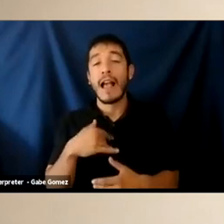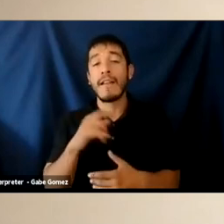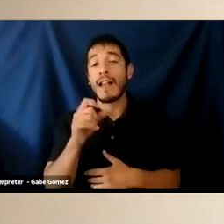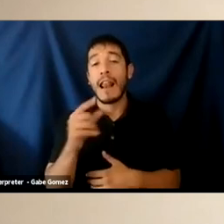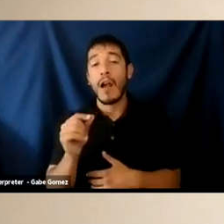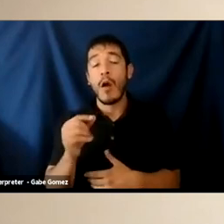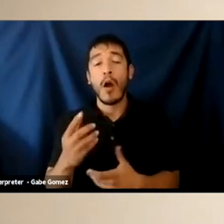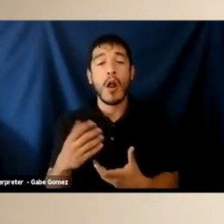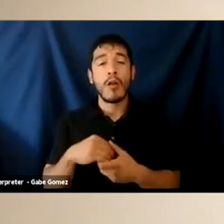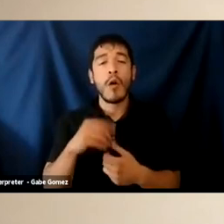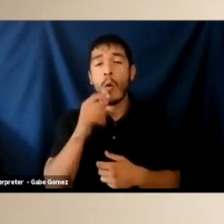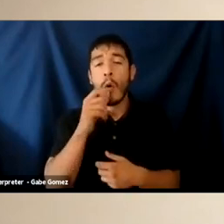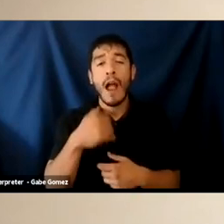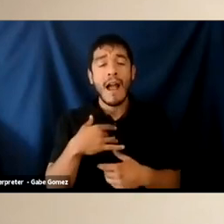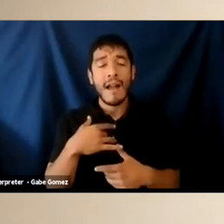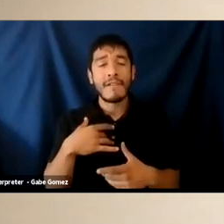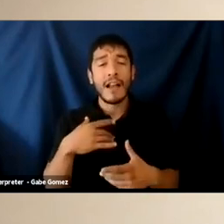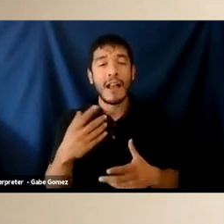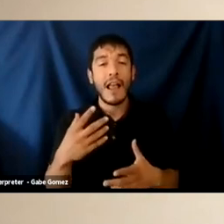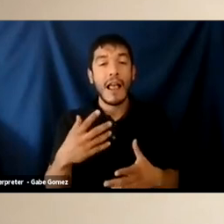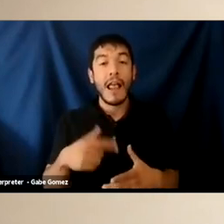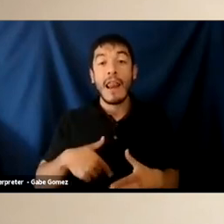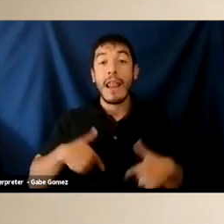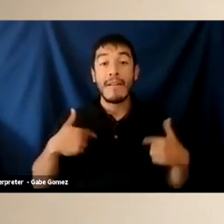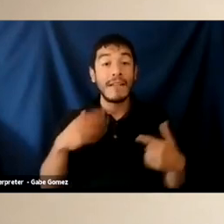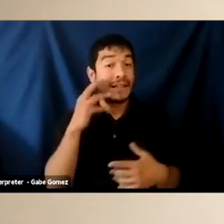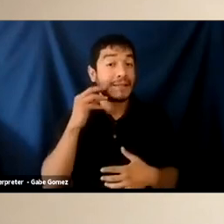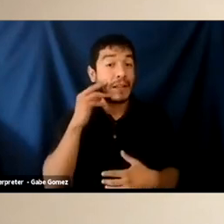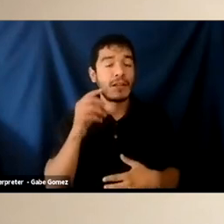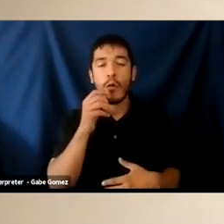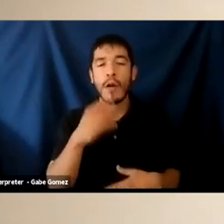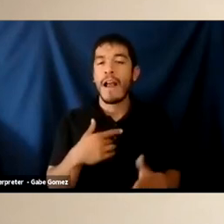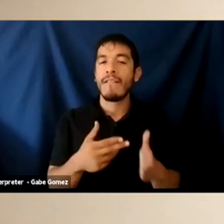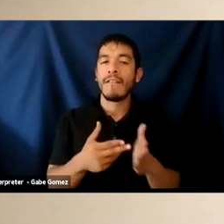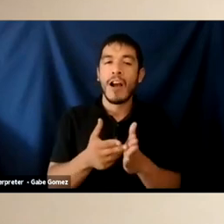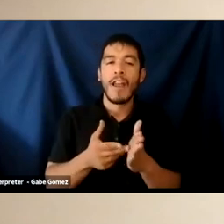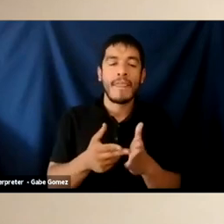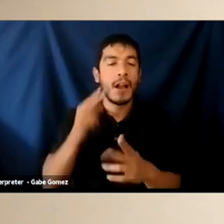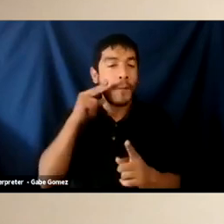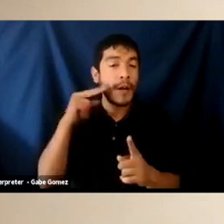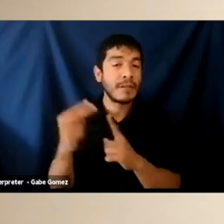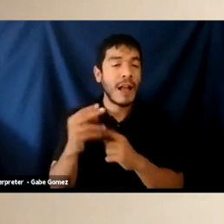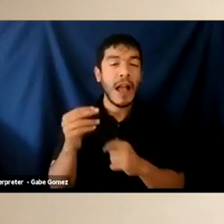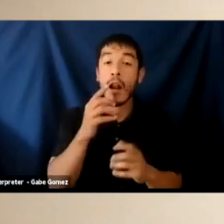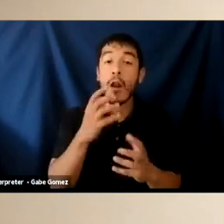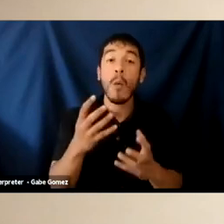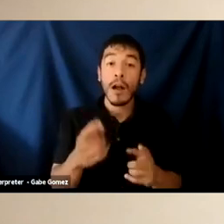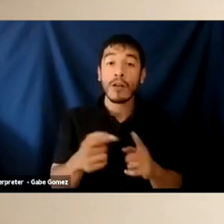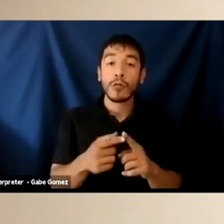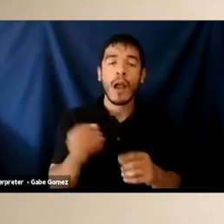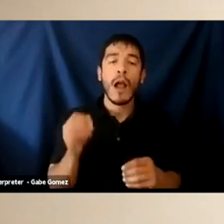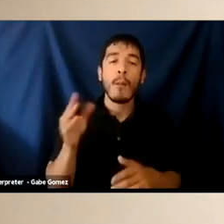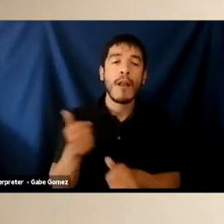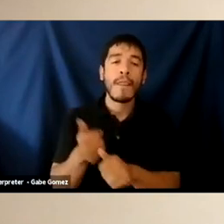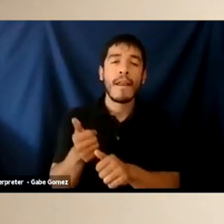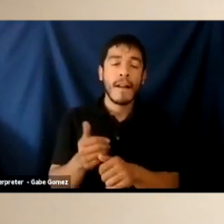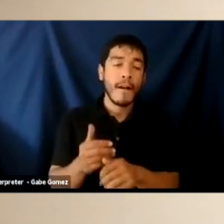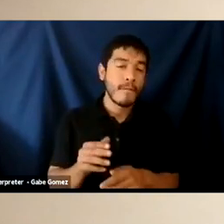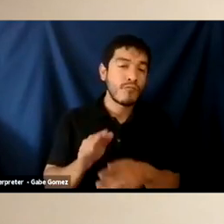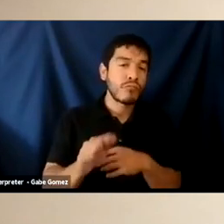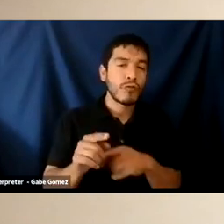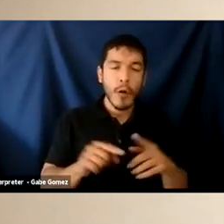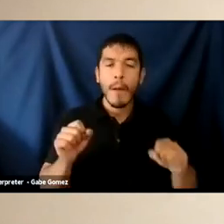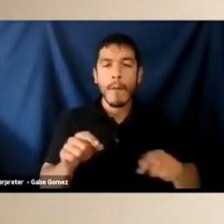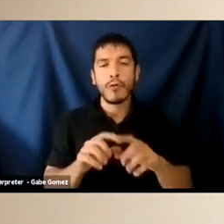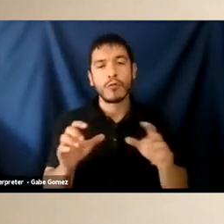who have lived experience and can offer authentic perspectives and who want to, and who have put themselves forward to be able